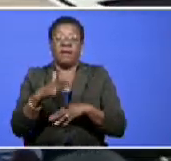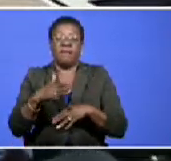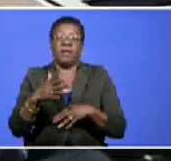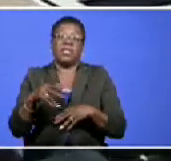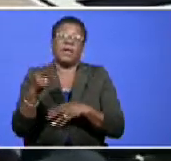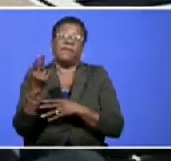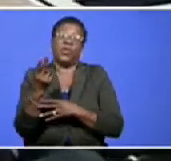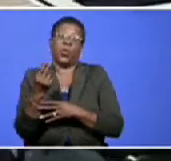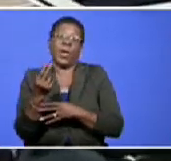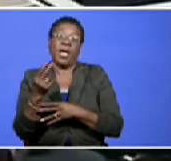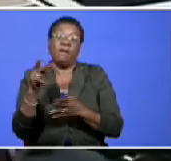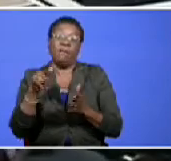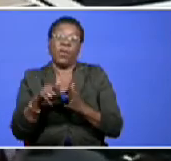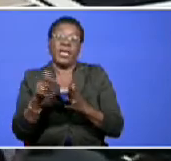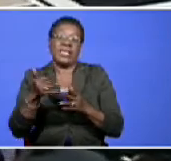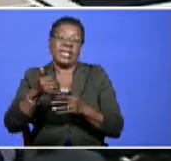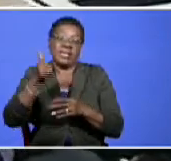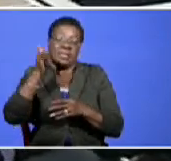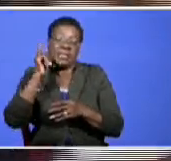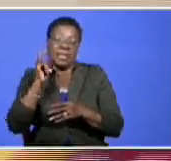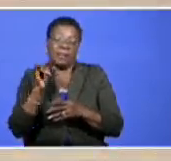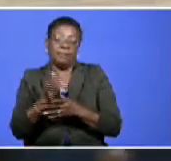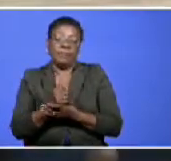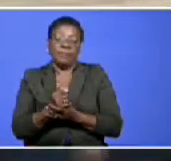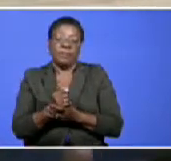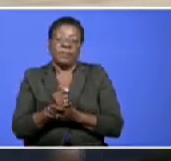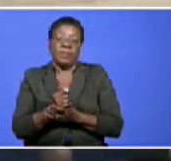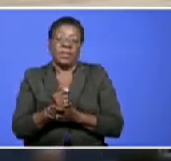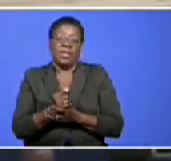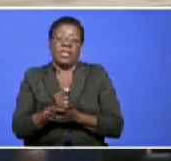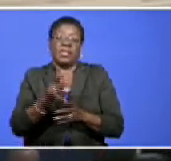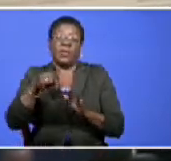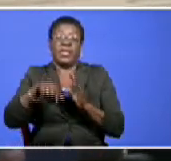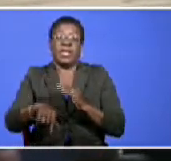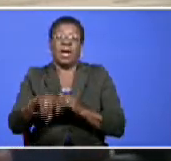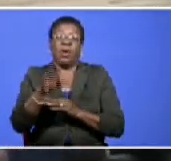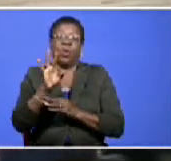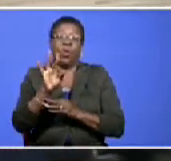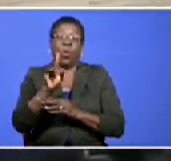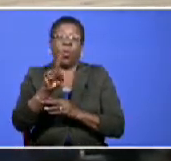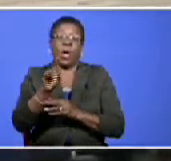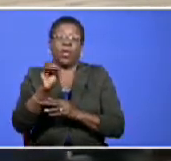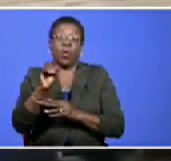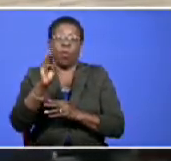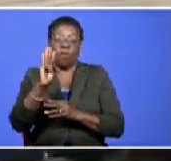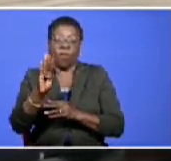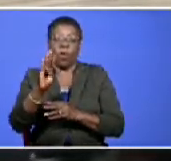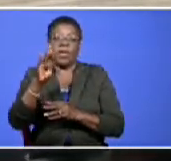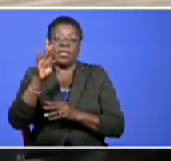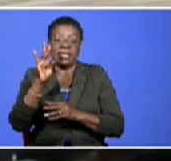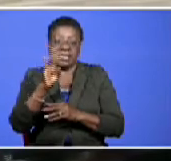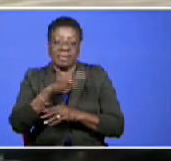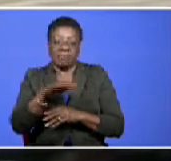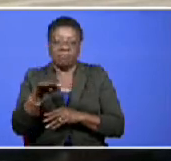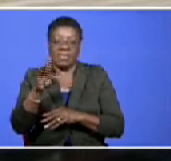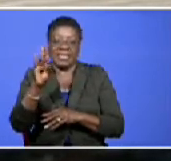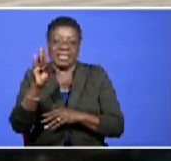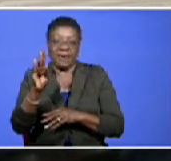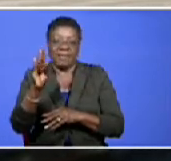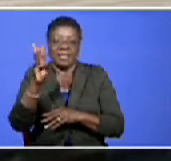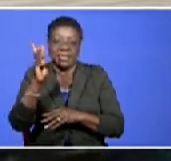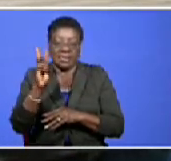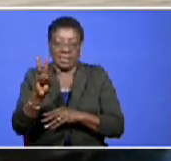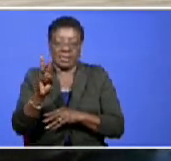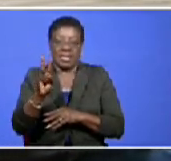points yesterday as the Sun went down 104-76 to the Fever. Fortunately for the Sun, they'd already locked up one